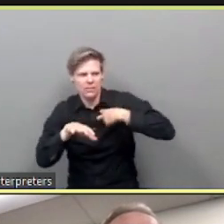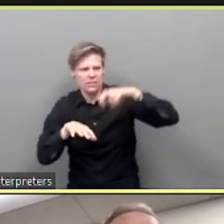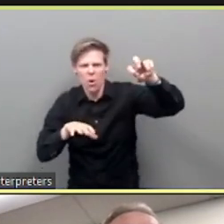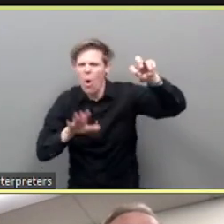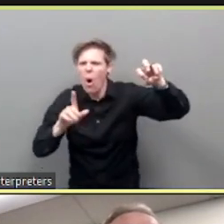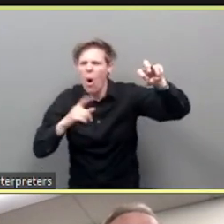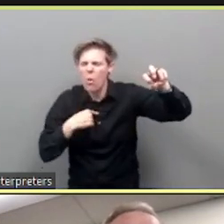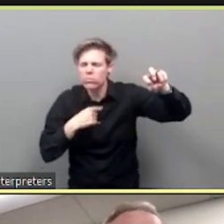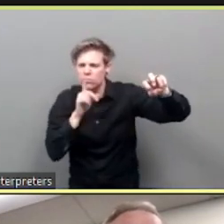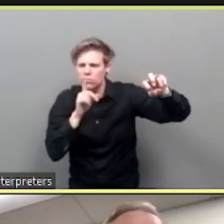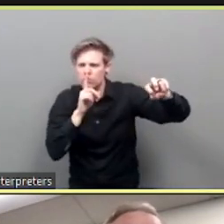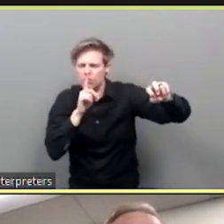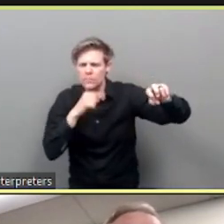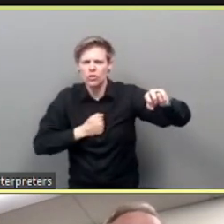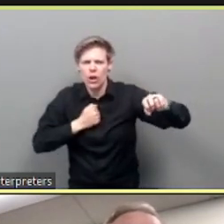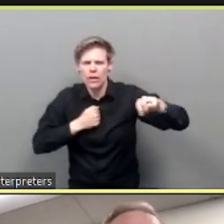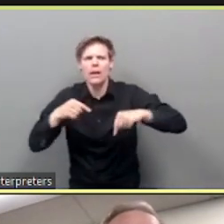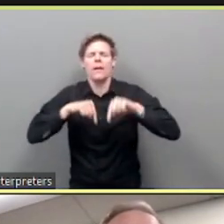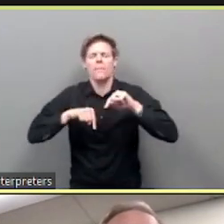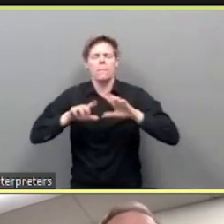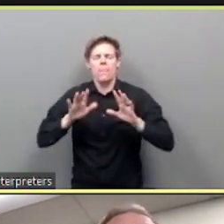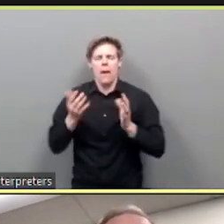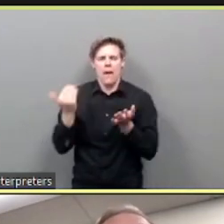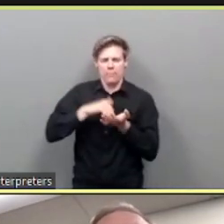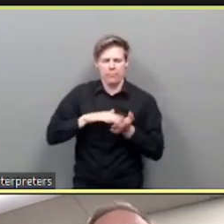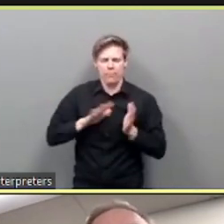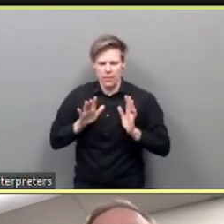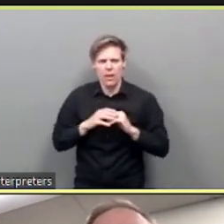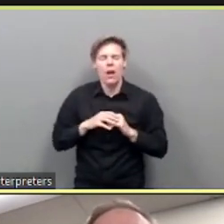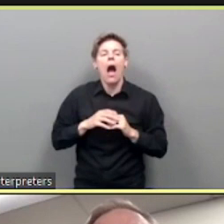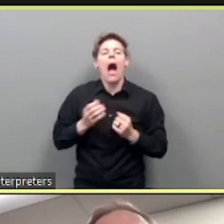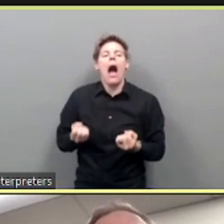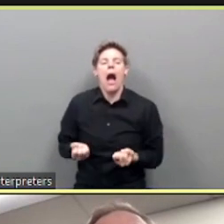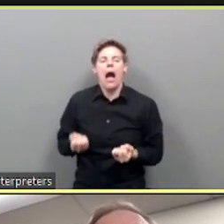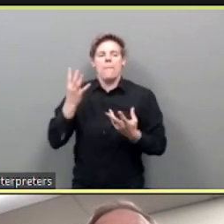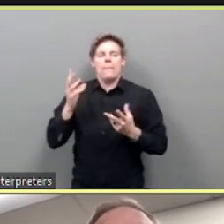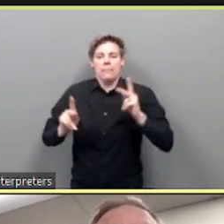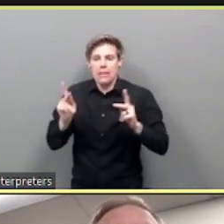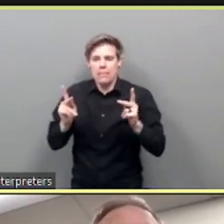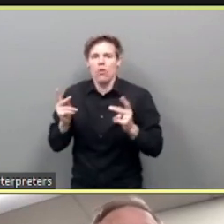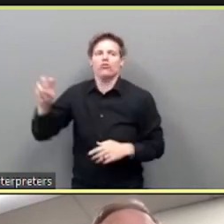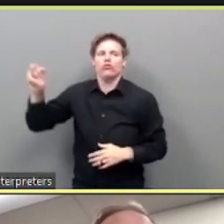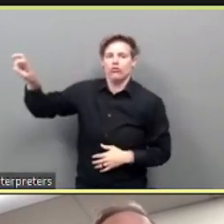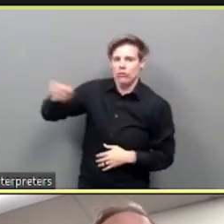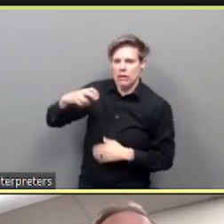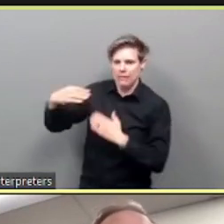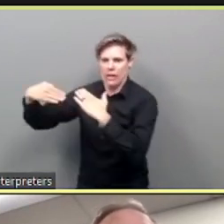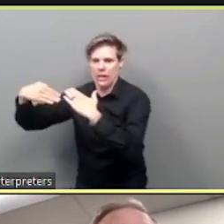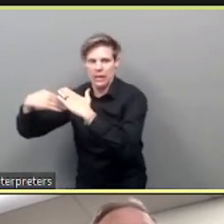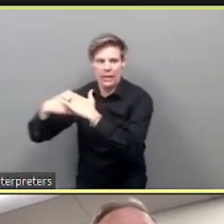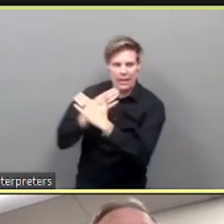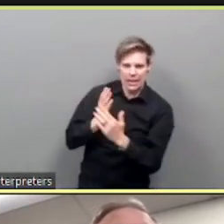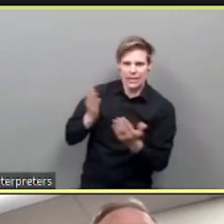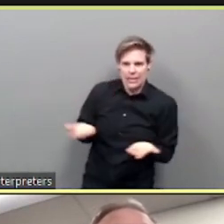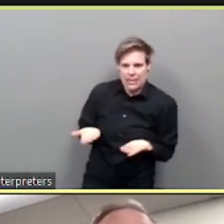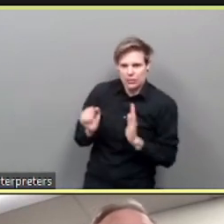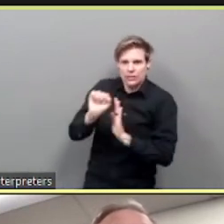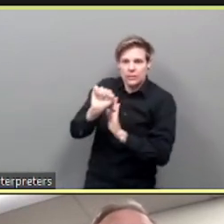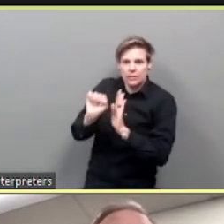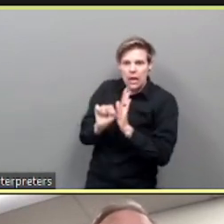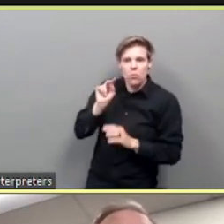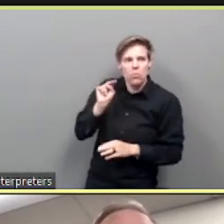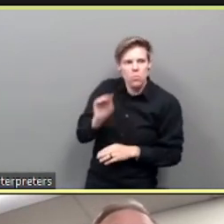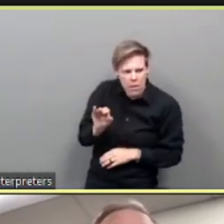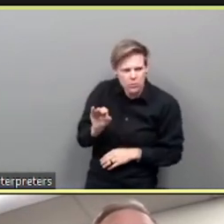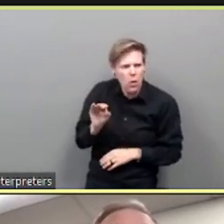many people are transferred from out of state into New Mexico? Sorry about the title, because I said what it should be, and now I can see